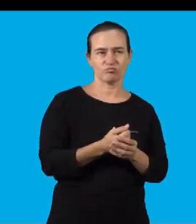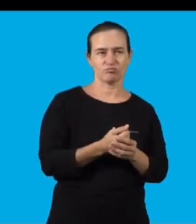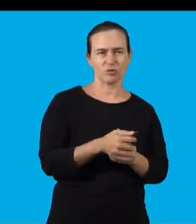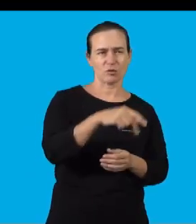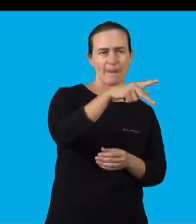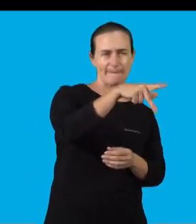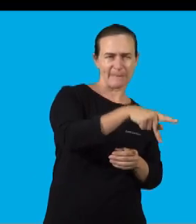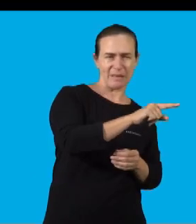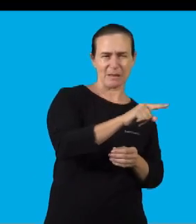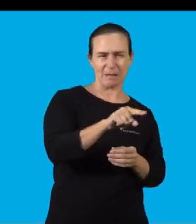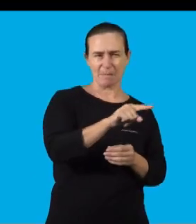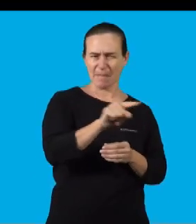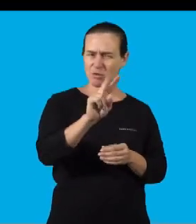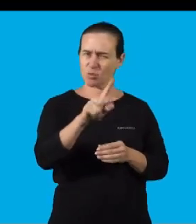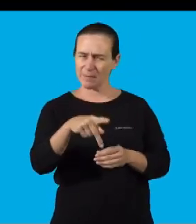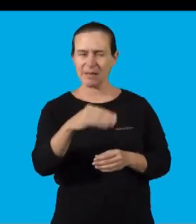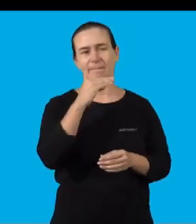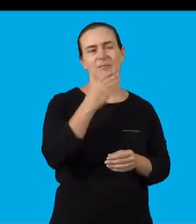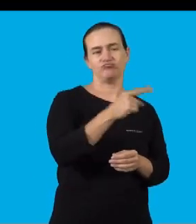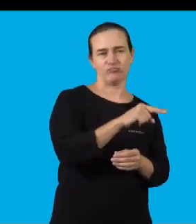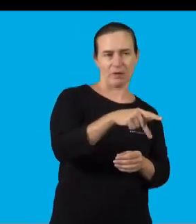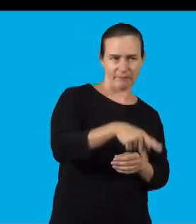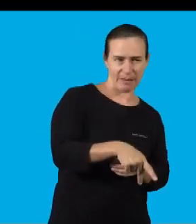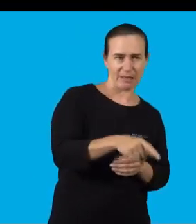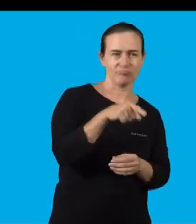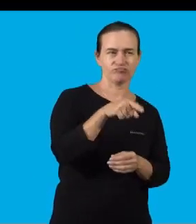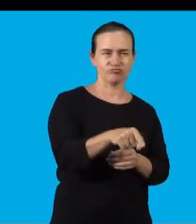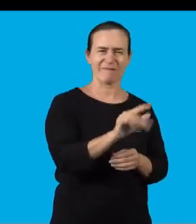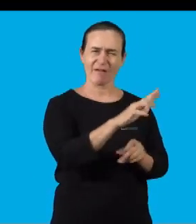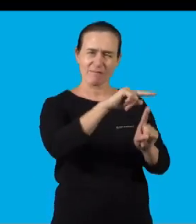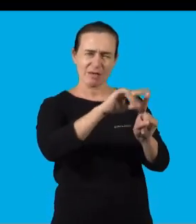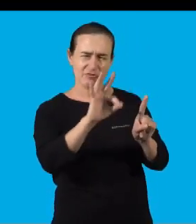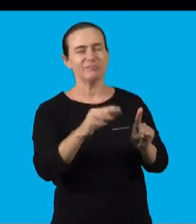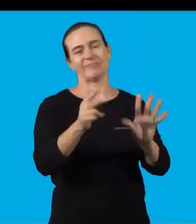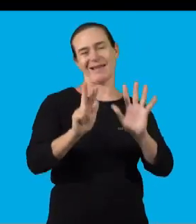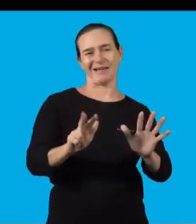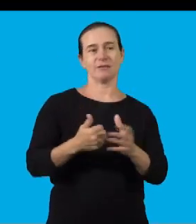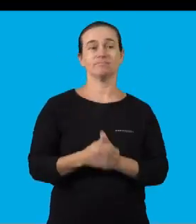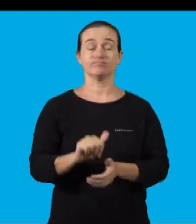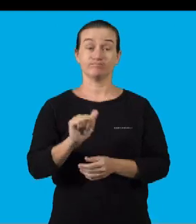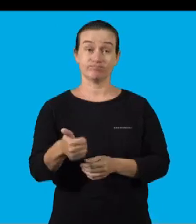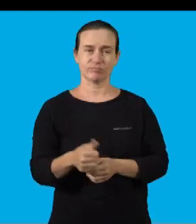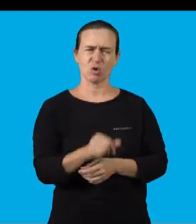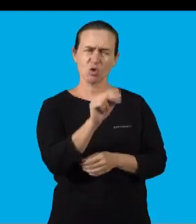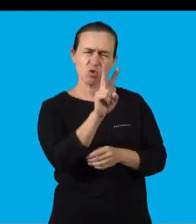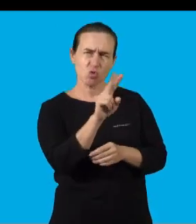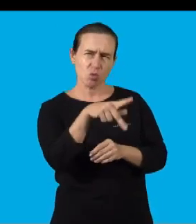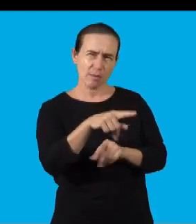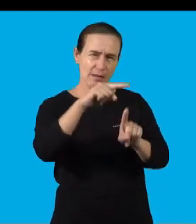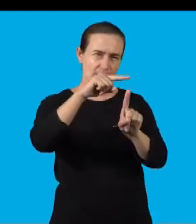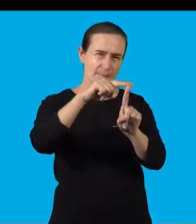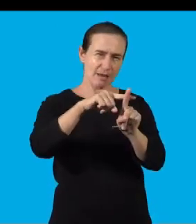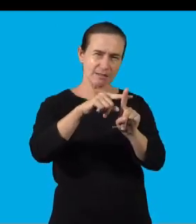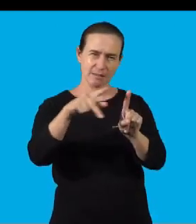negative p, and 5 plus 3 is going to be an 8. And that, of course, is going to be equals to 2p plus p, that